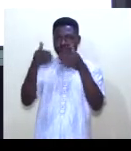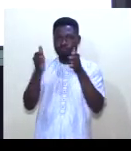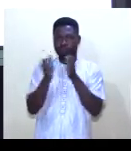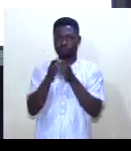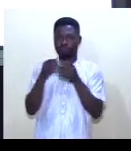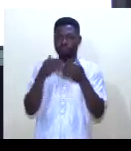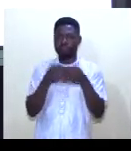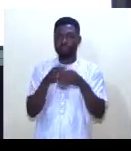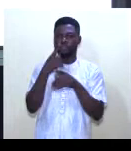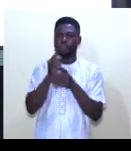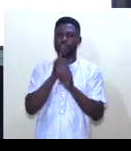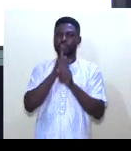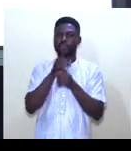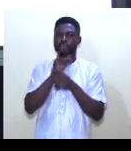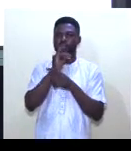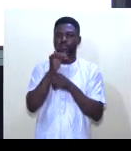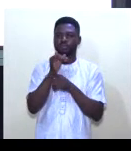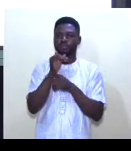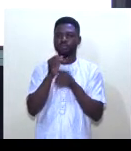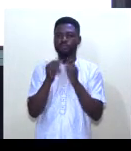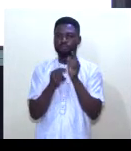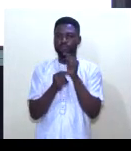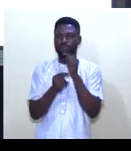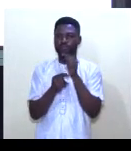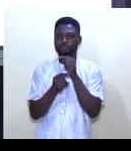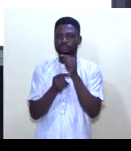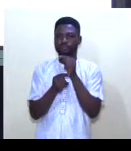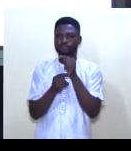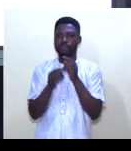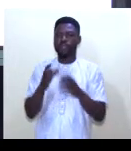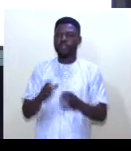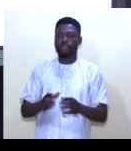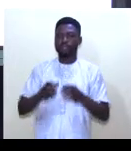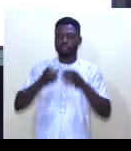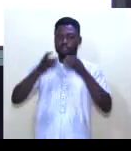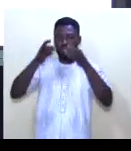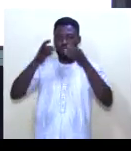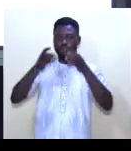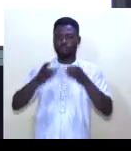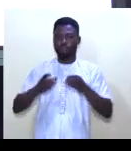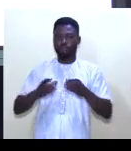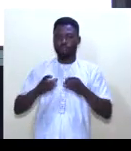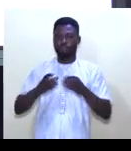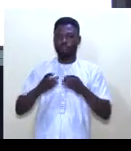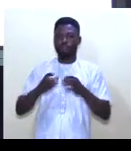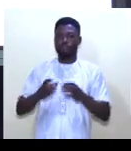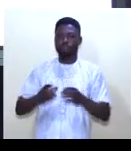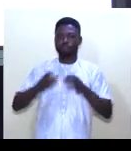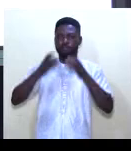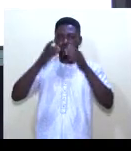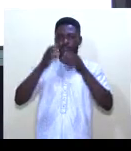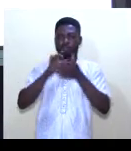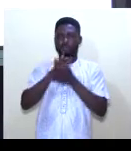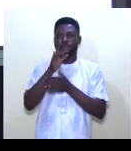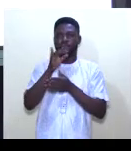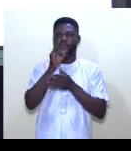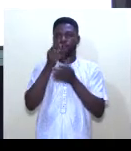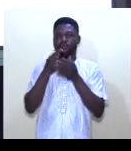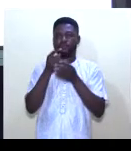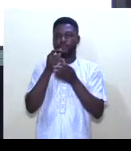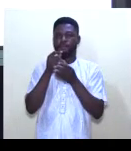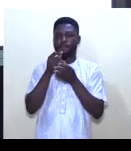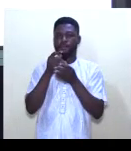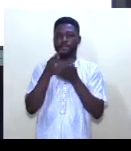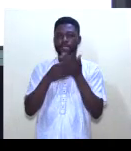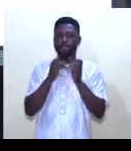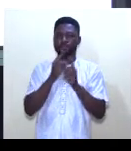straight sides. You've seen the answer already. The answer is a cylinder. So I believe that